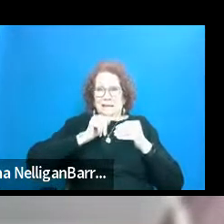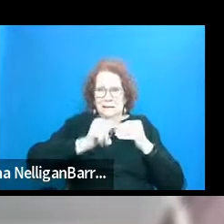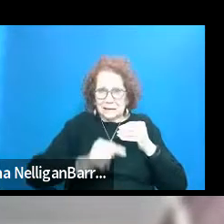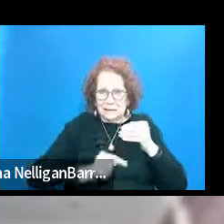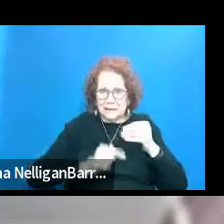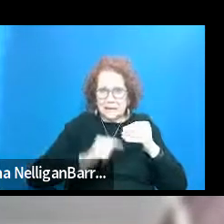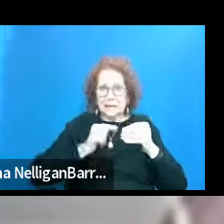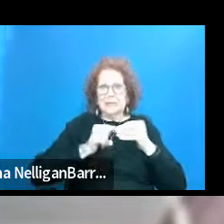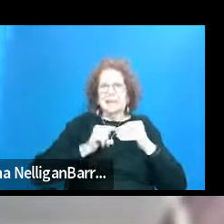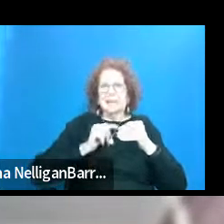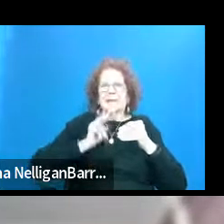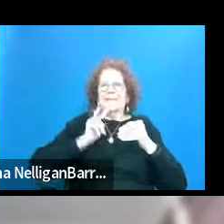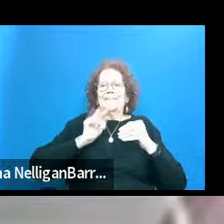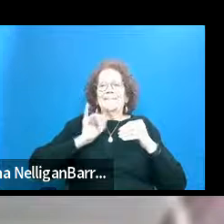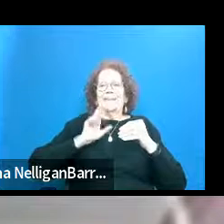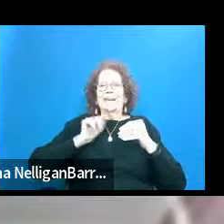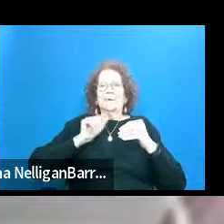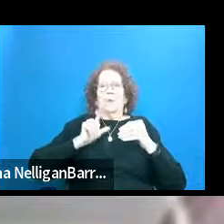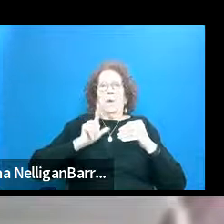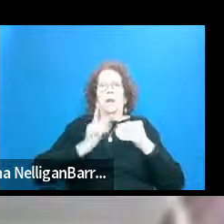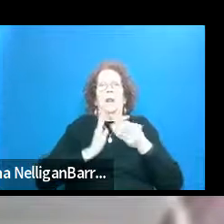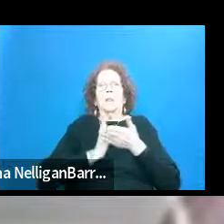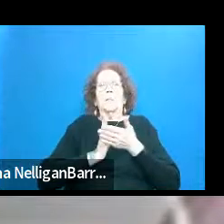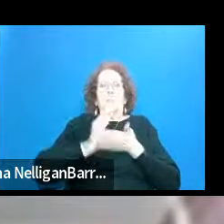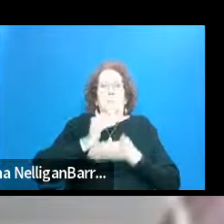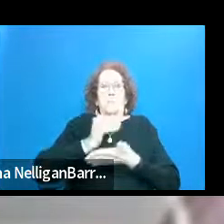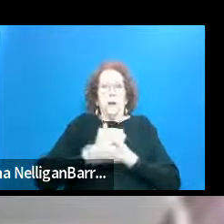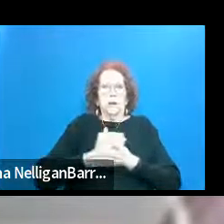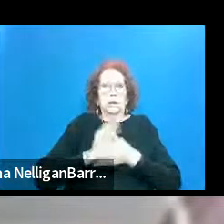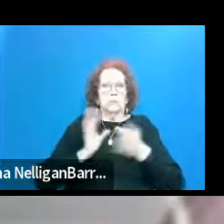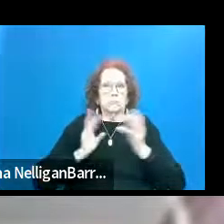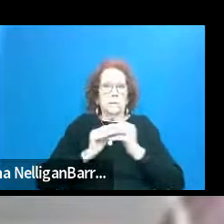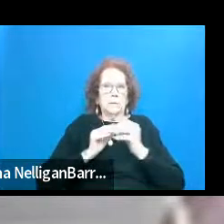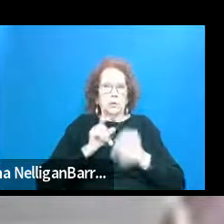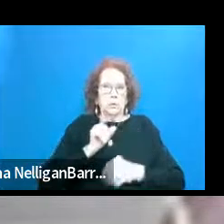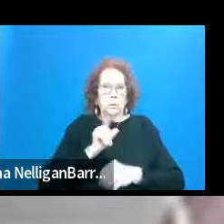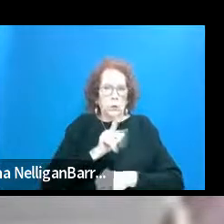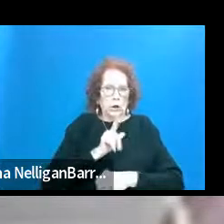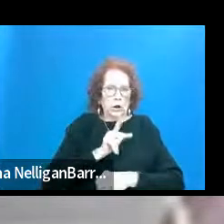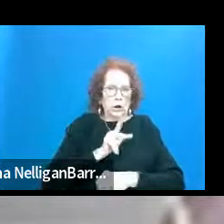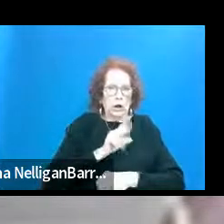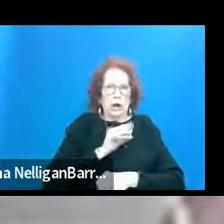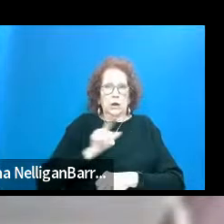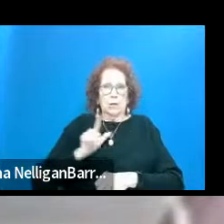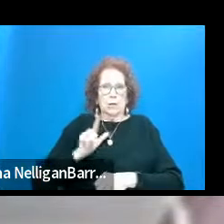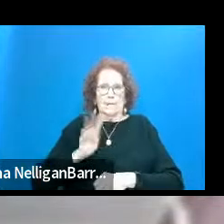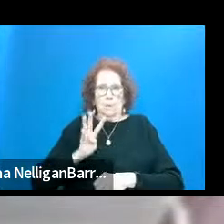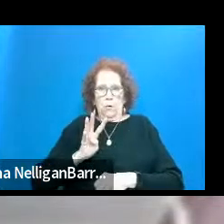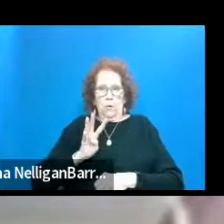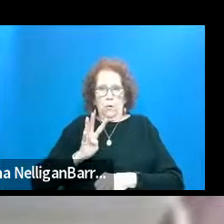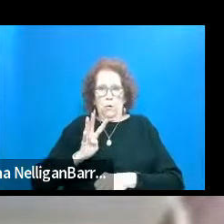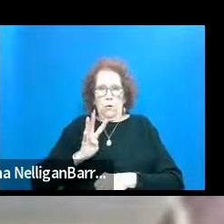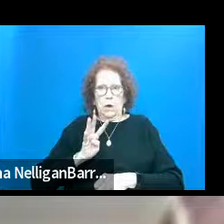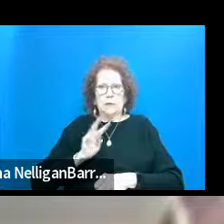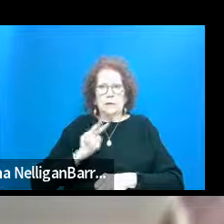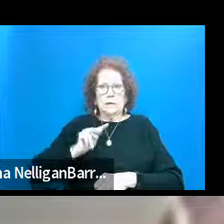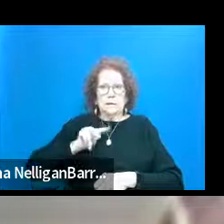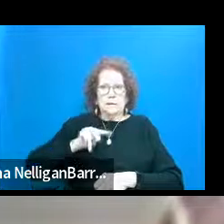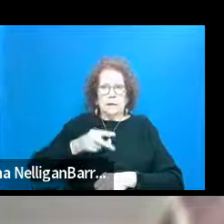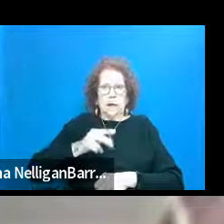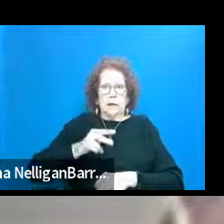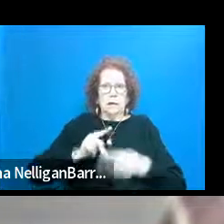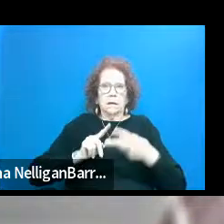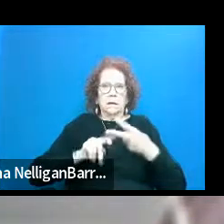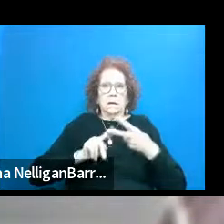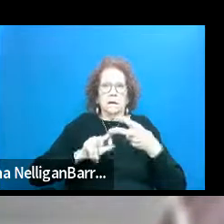on the 23rd and the 24th is the second one. Then we have the 31st. So those all three of those will be in